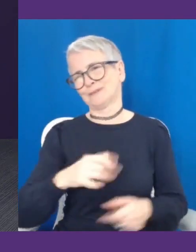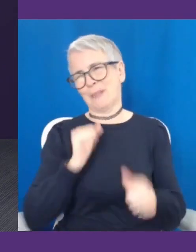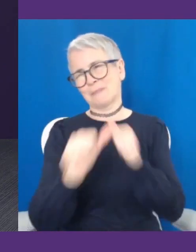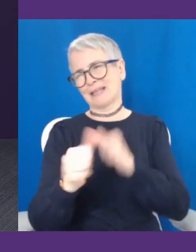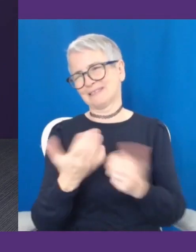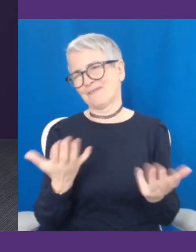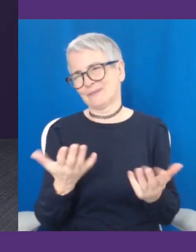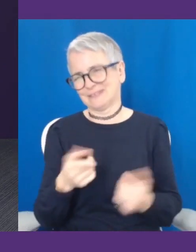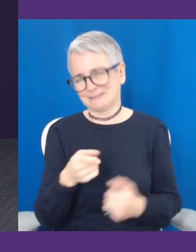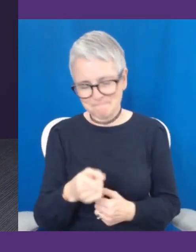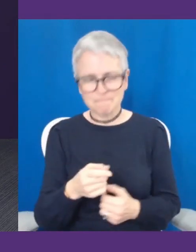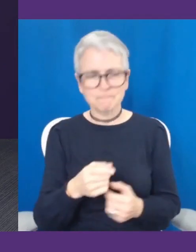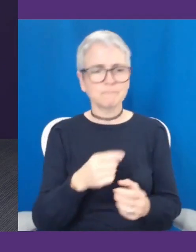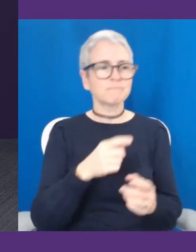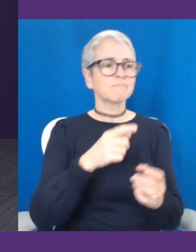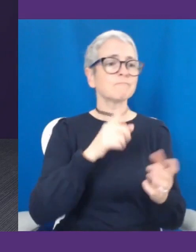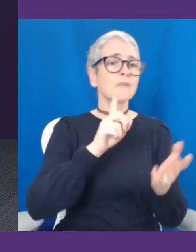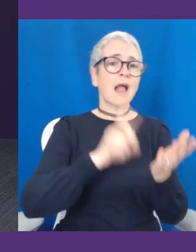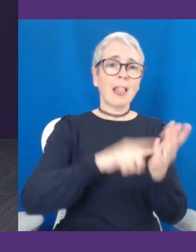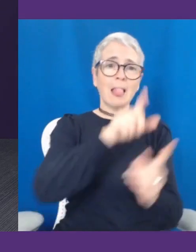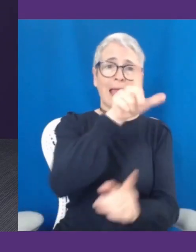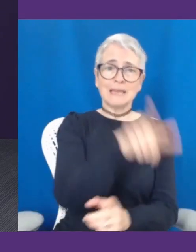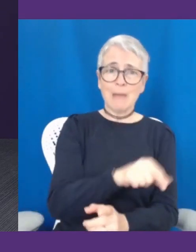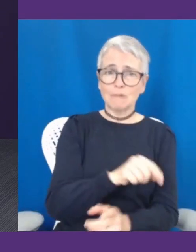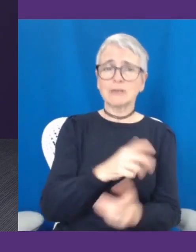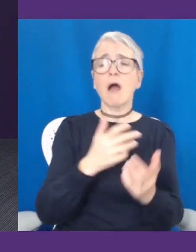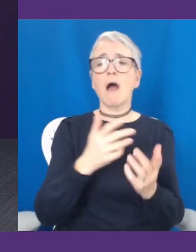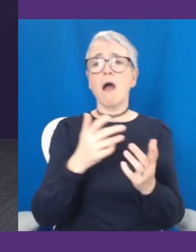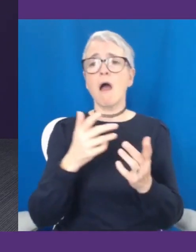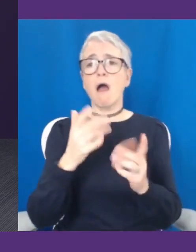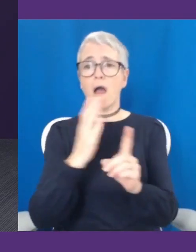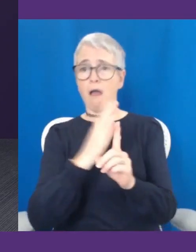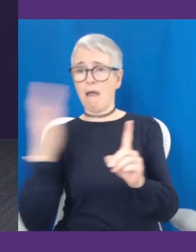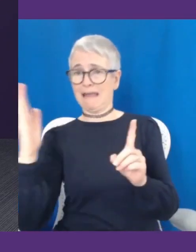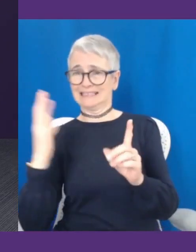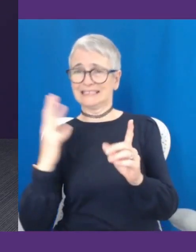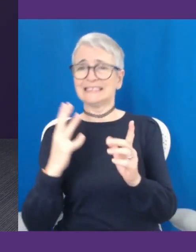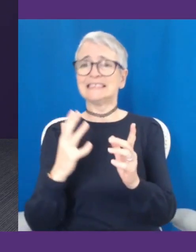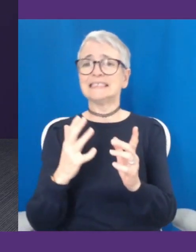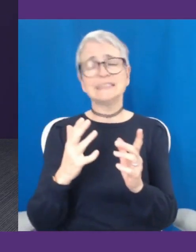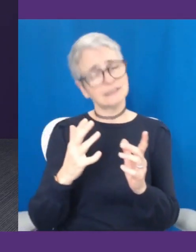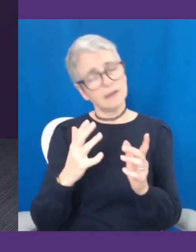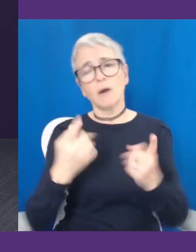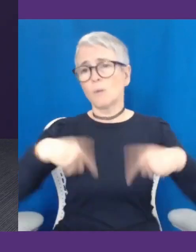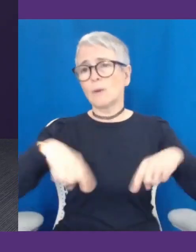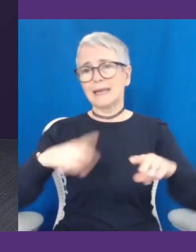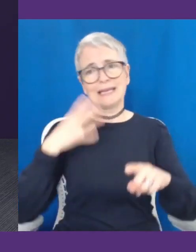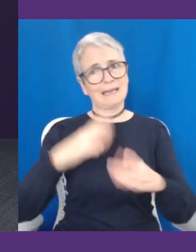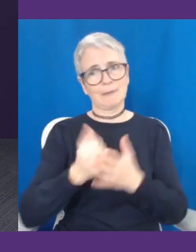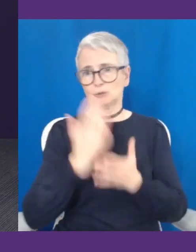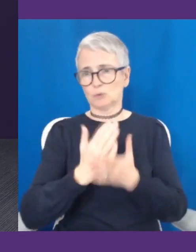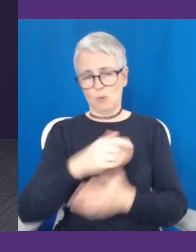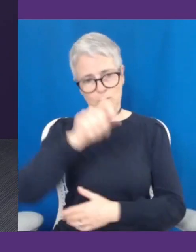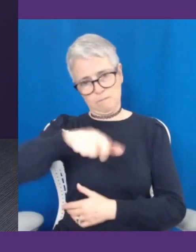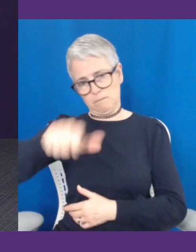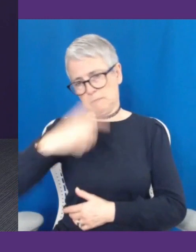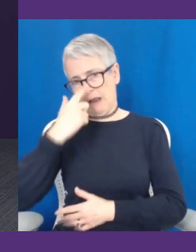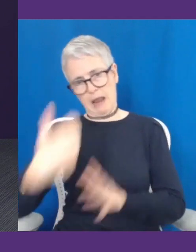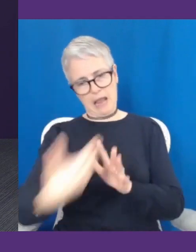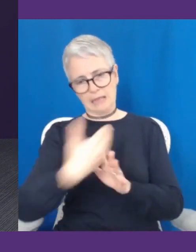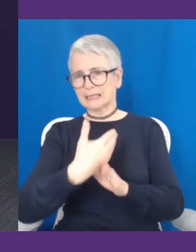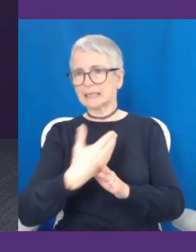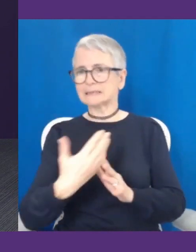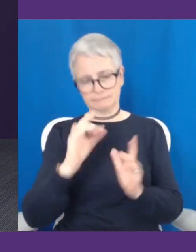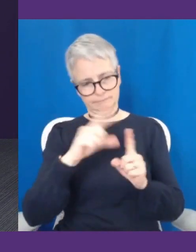and the Middle East, we are possibly the only digitally accessible bank. So that means actually if you have certain